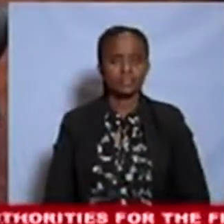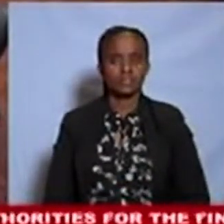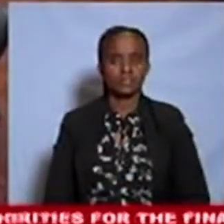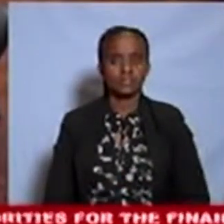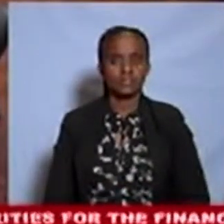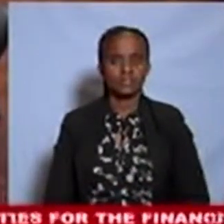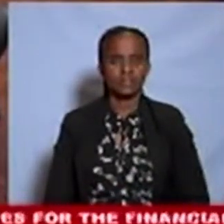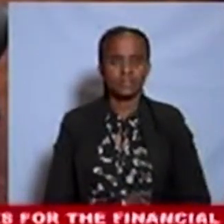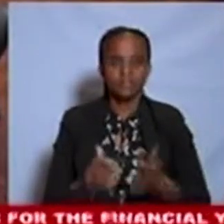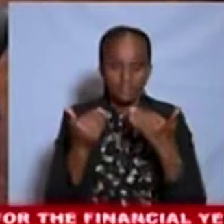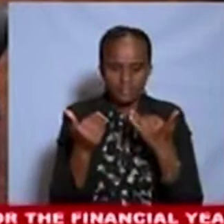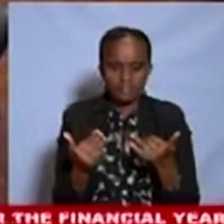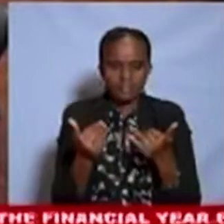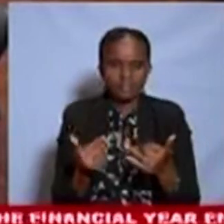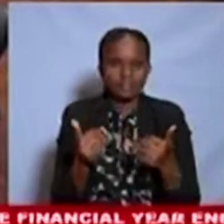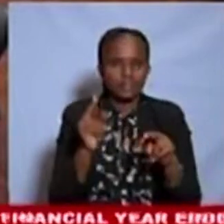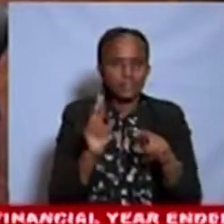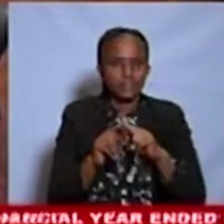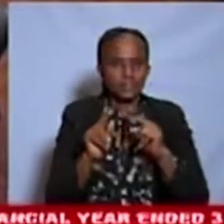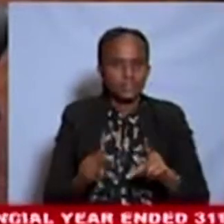you. And now, Chair,